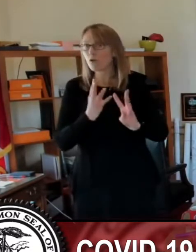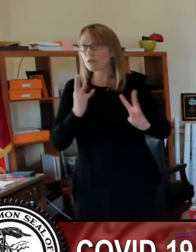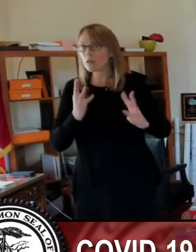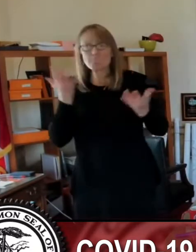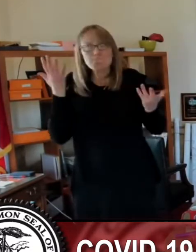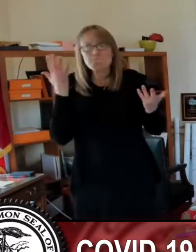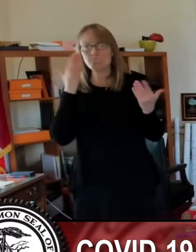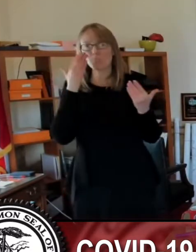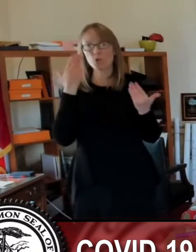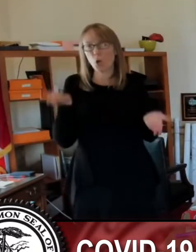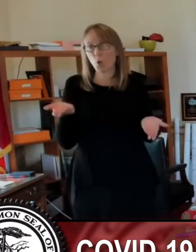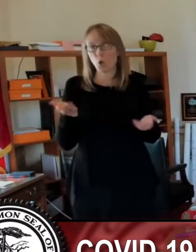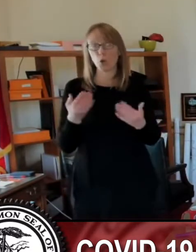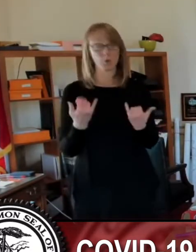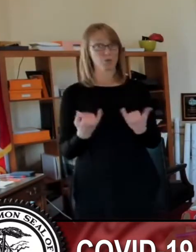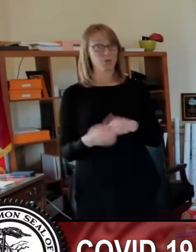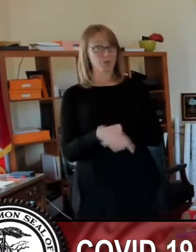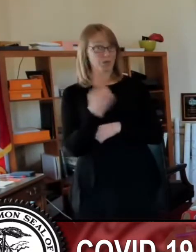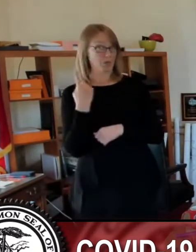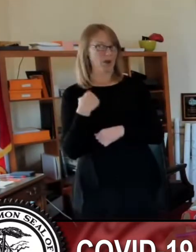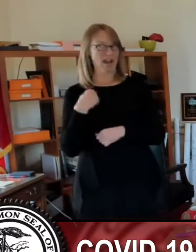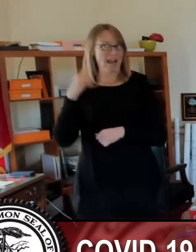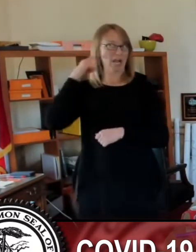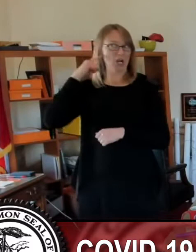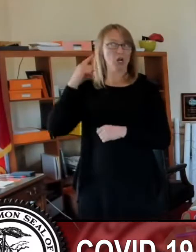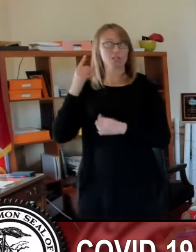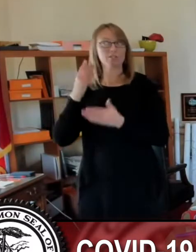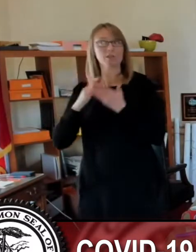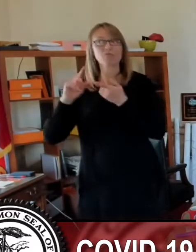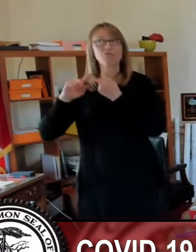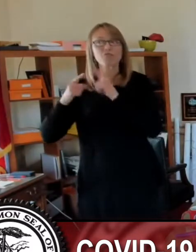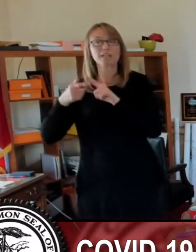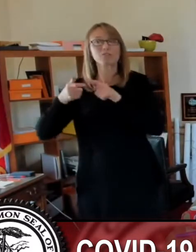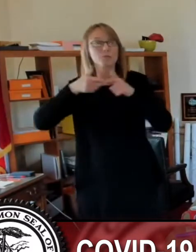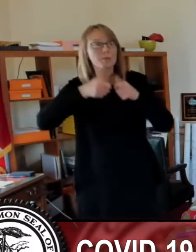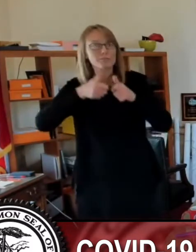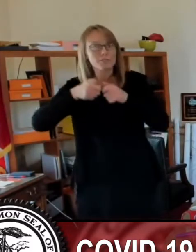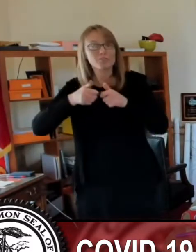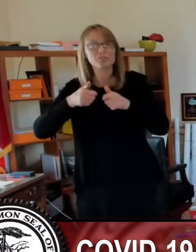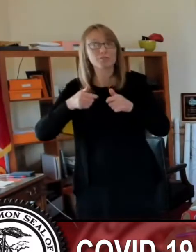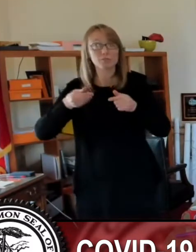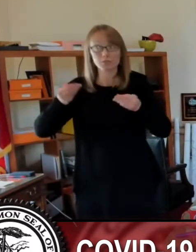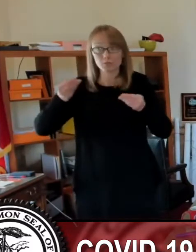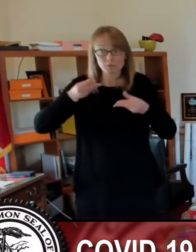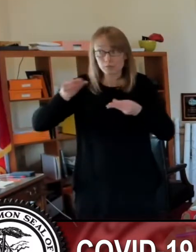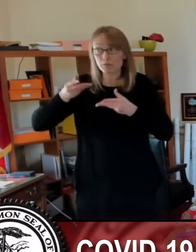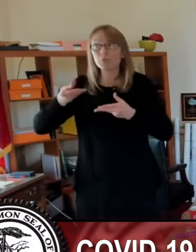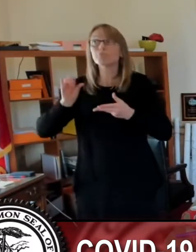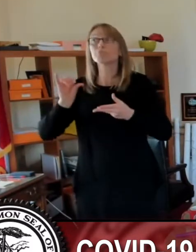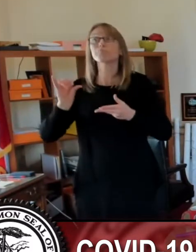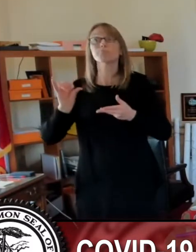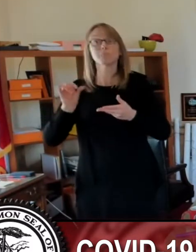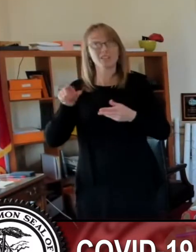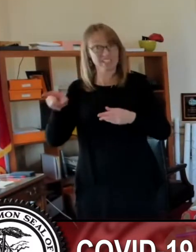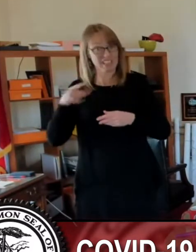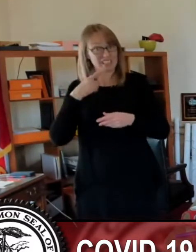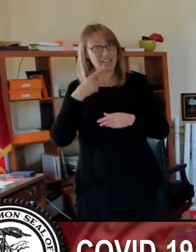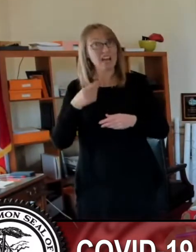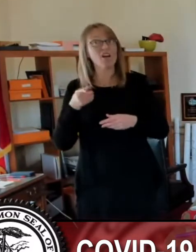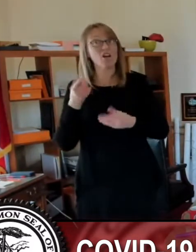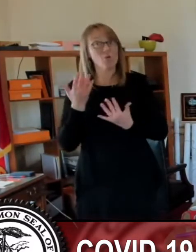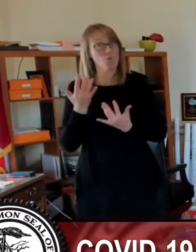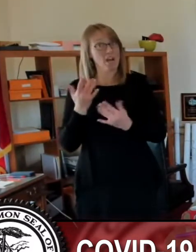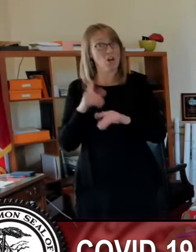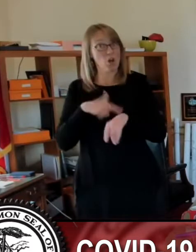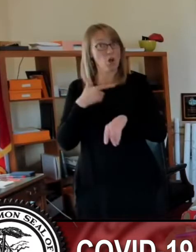tomorrow. I know today, I just heard anecdotally from a couple of friends who texted me to say that, you know, they were waiting in some pretty